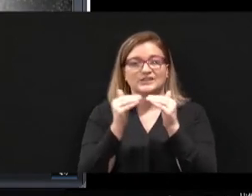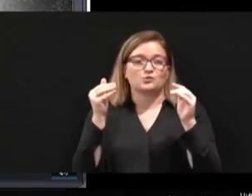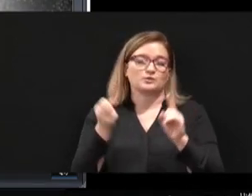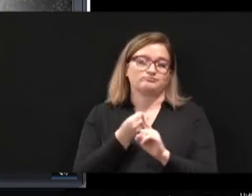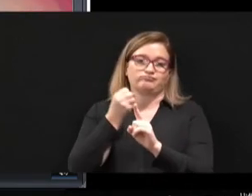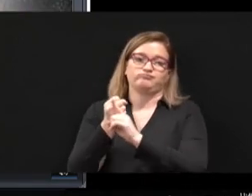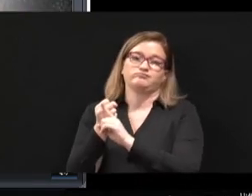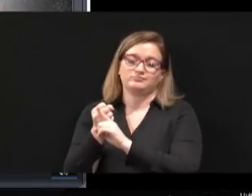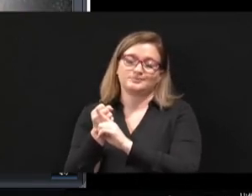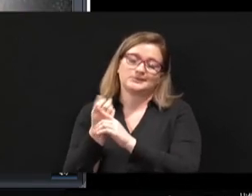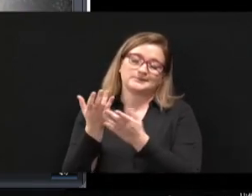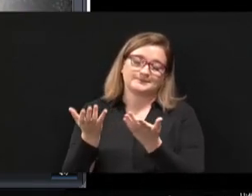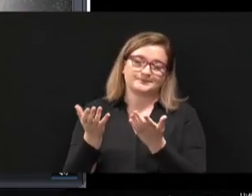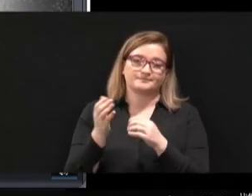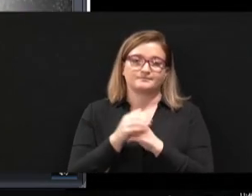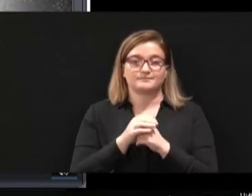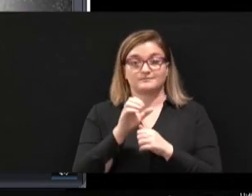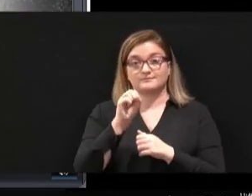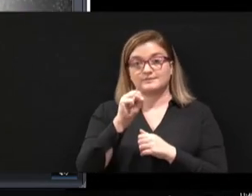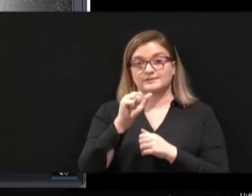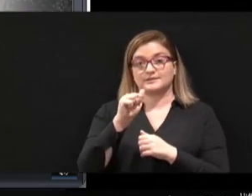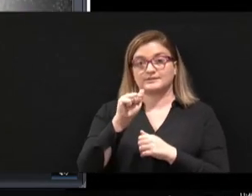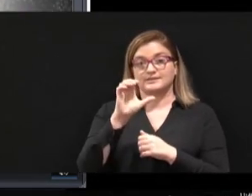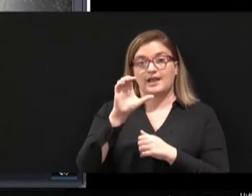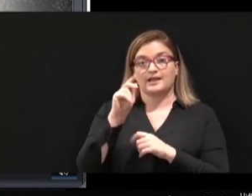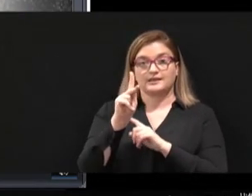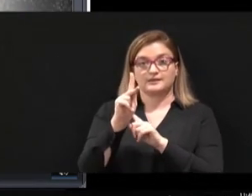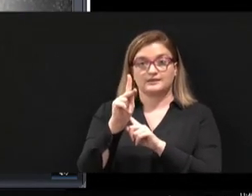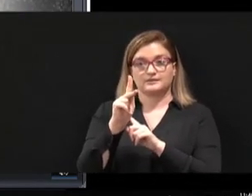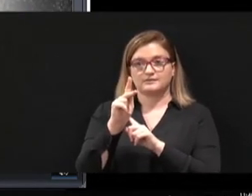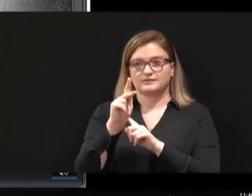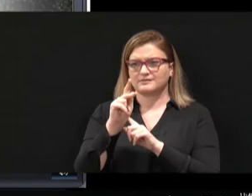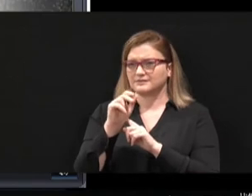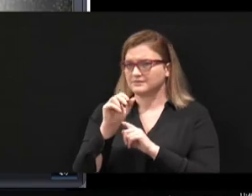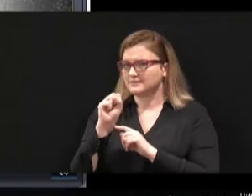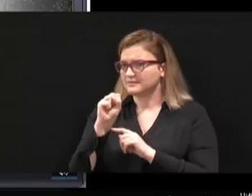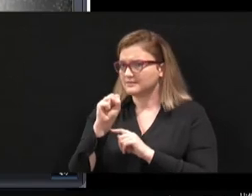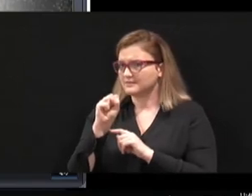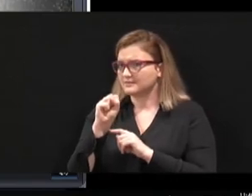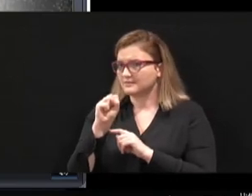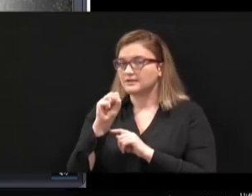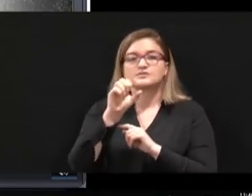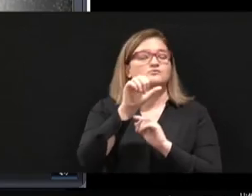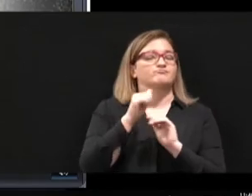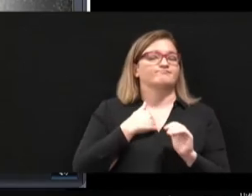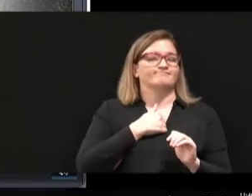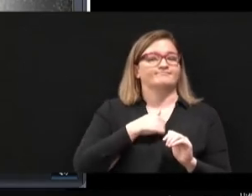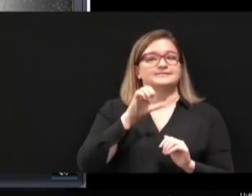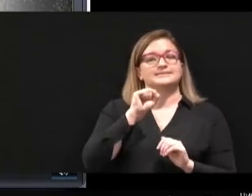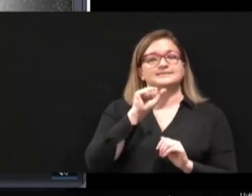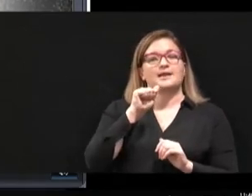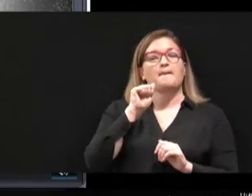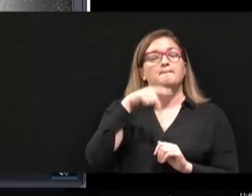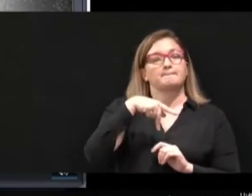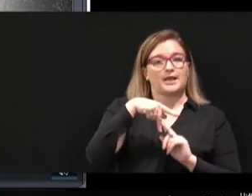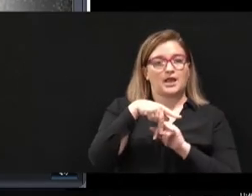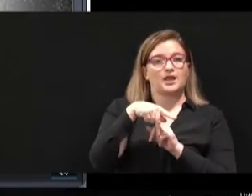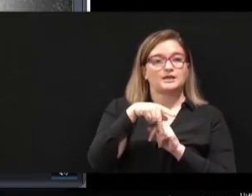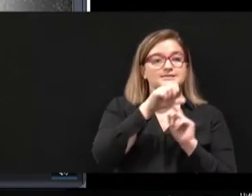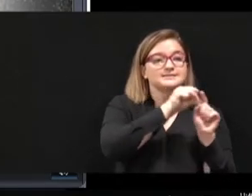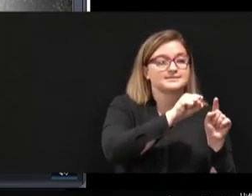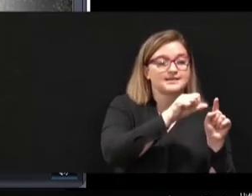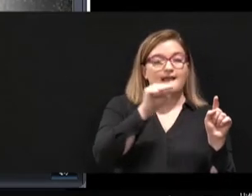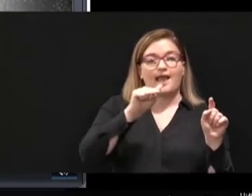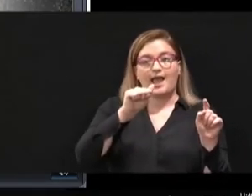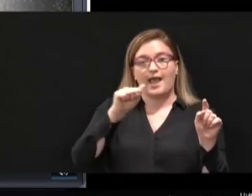this word is sap. Touch and say the sounds in sap, and they would go sap. Very good. Here is sap.